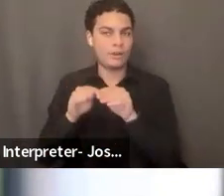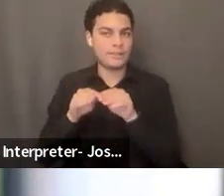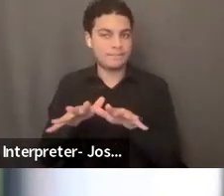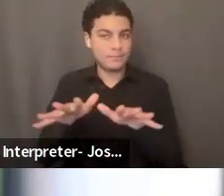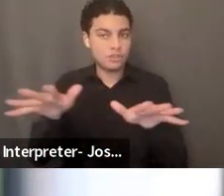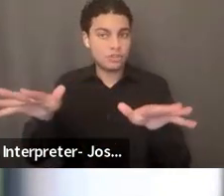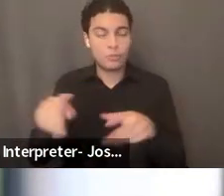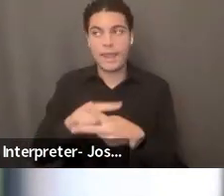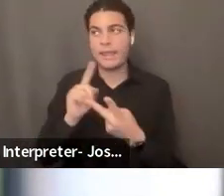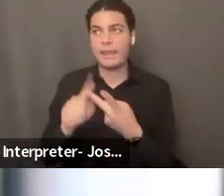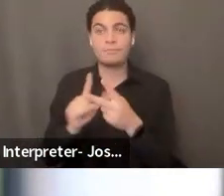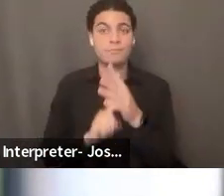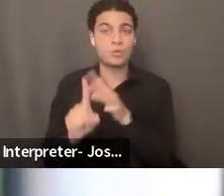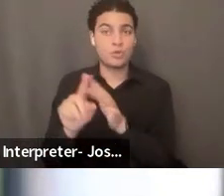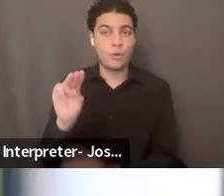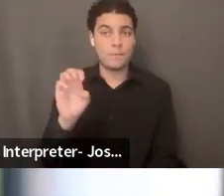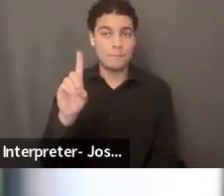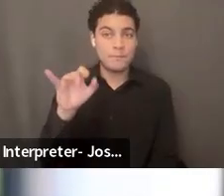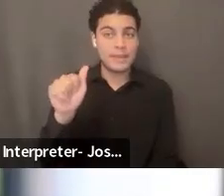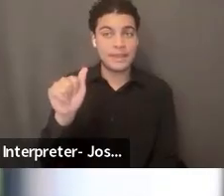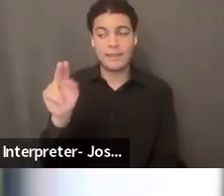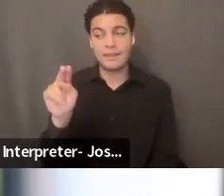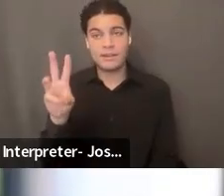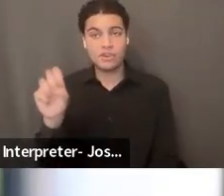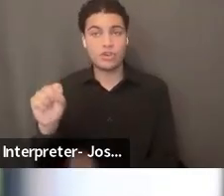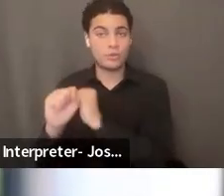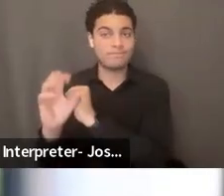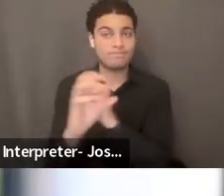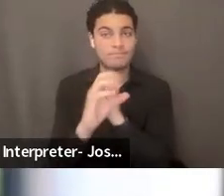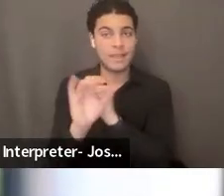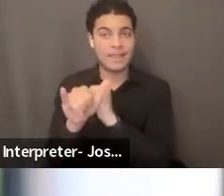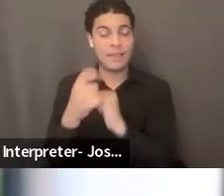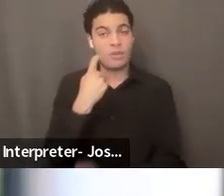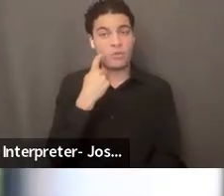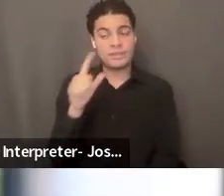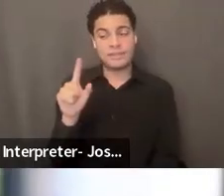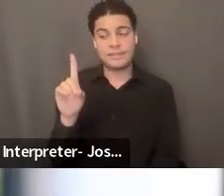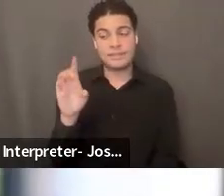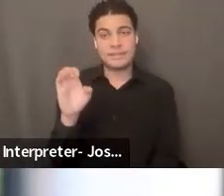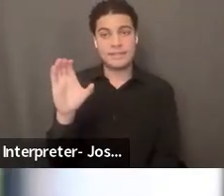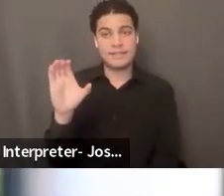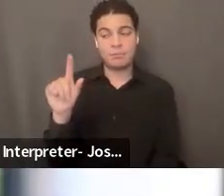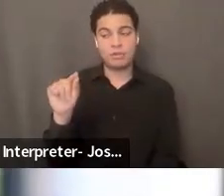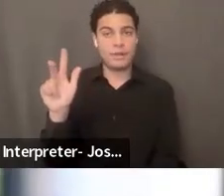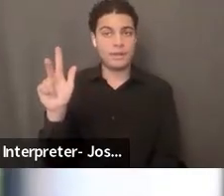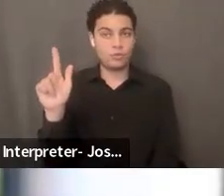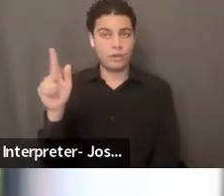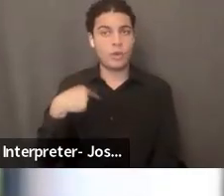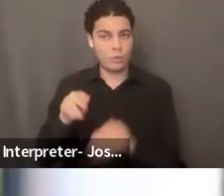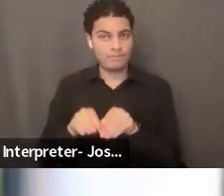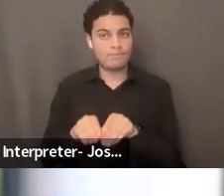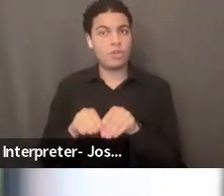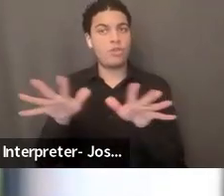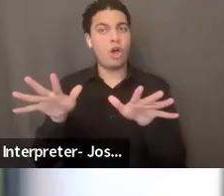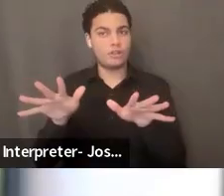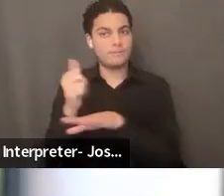thus far. We've launched it in December of 23 to the public, and now it's just creating more awareness so families know that this